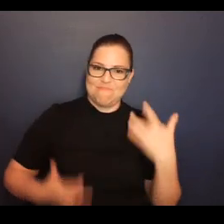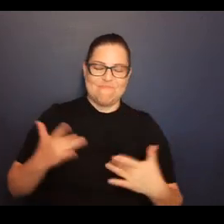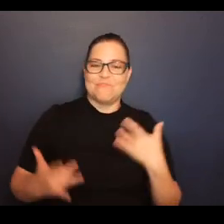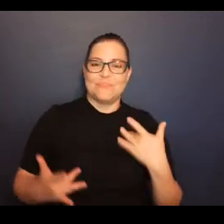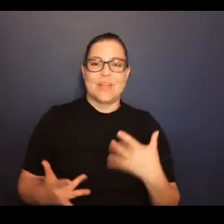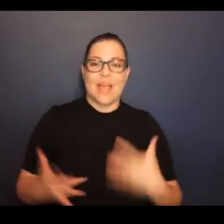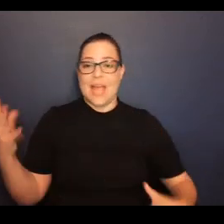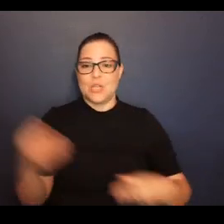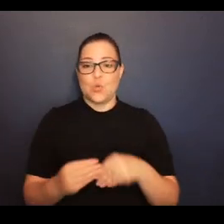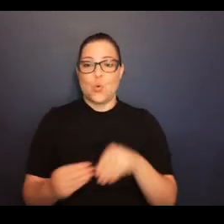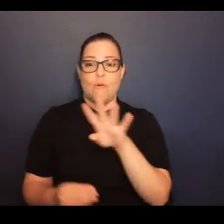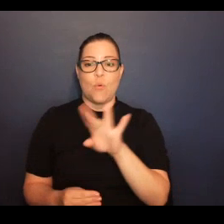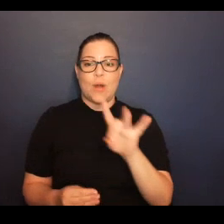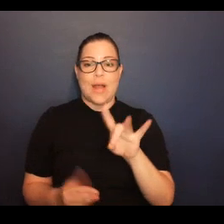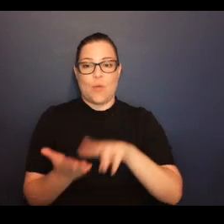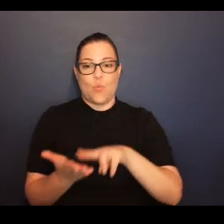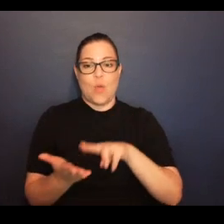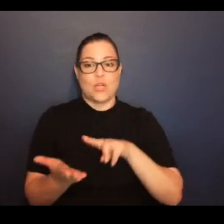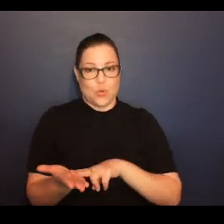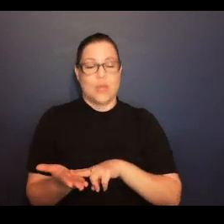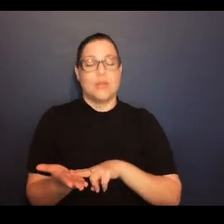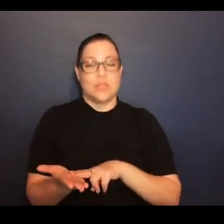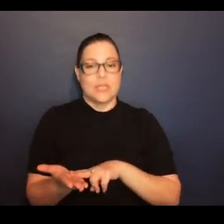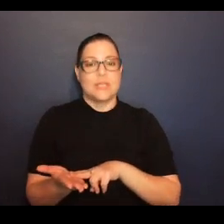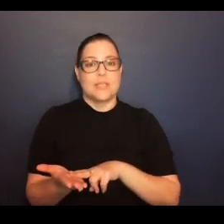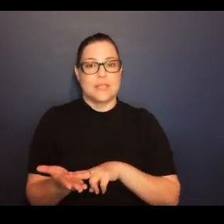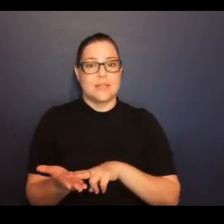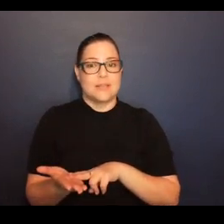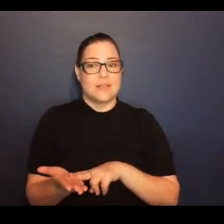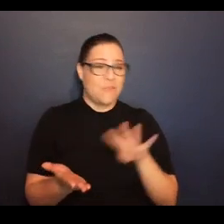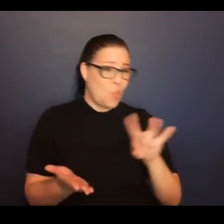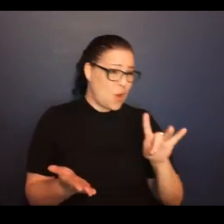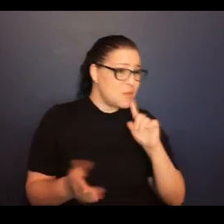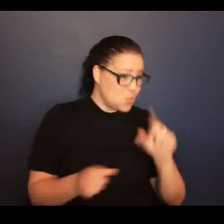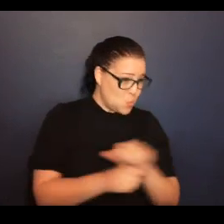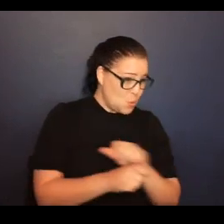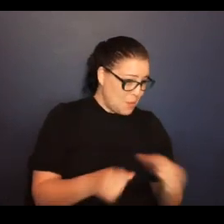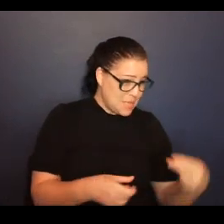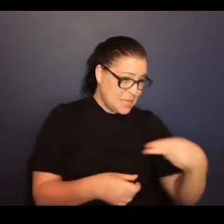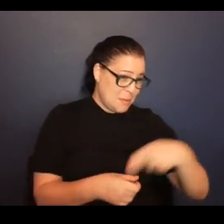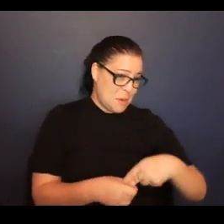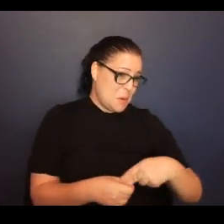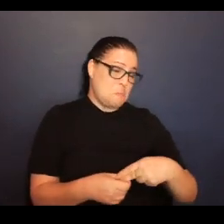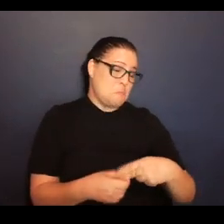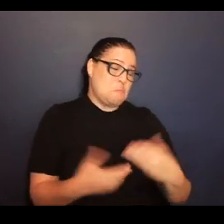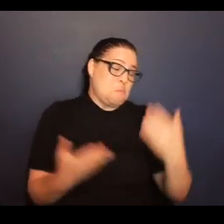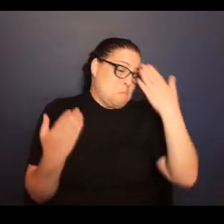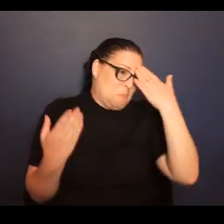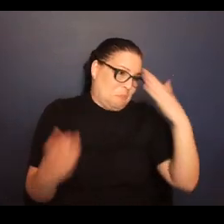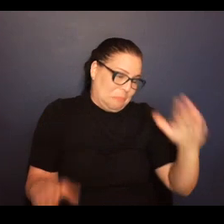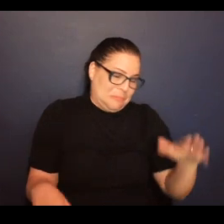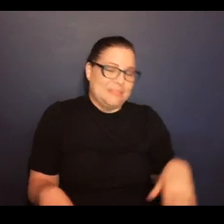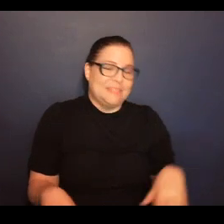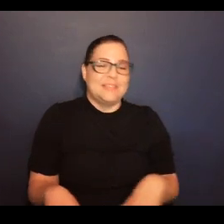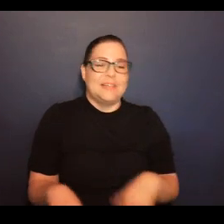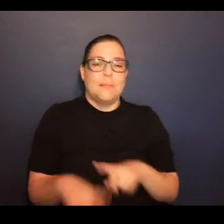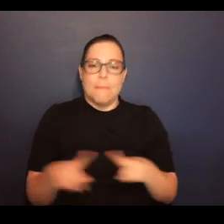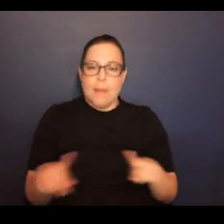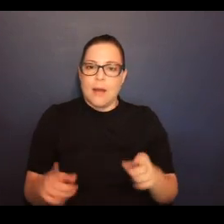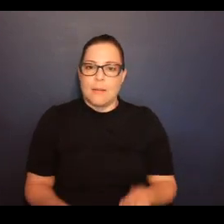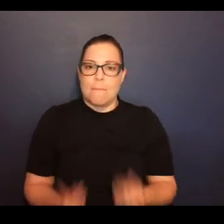total of 48 registrations. Whether or not 48 people actually participated is still debatable. We had quite